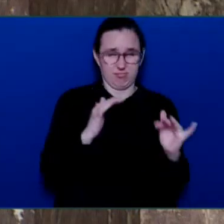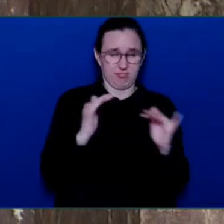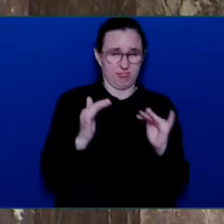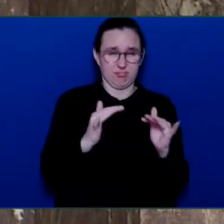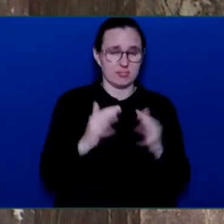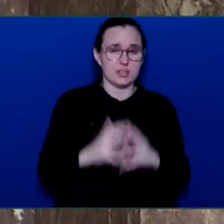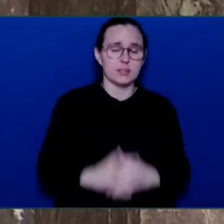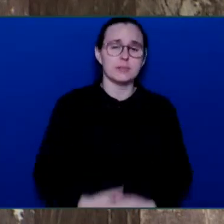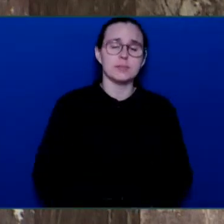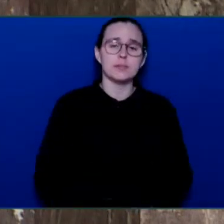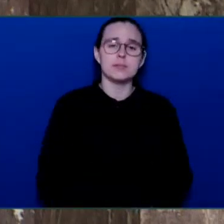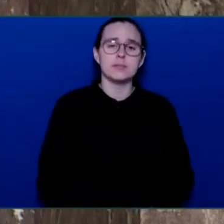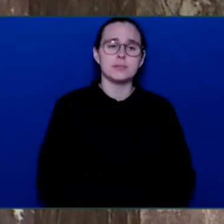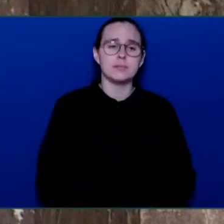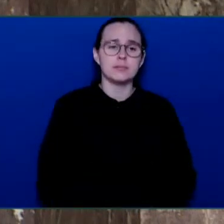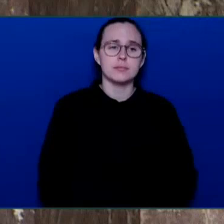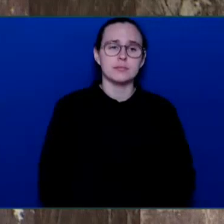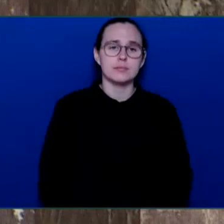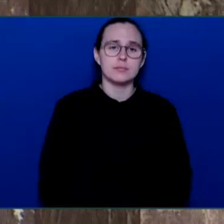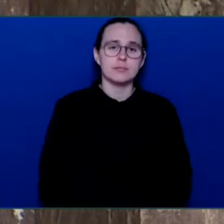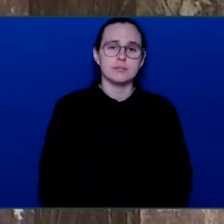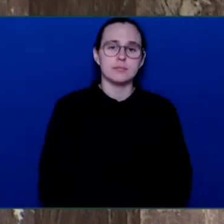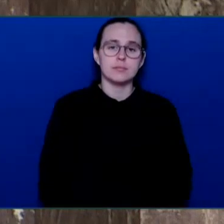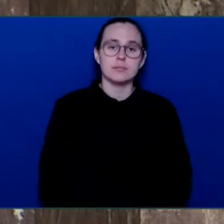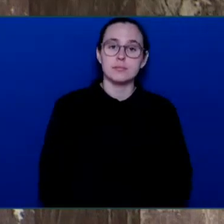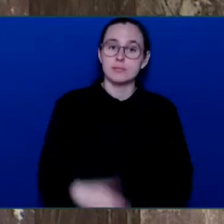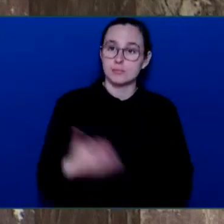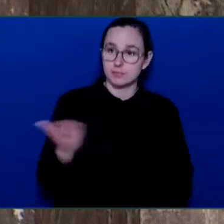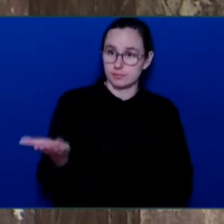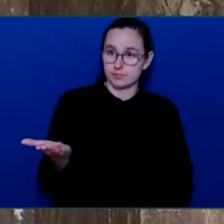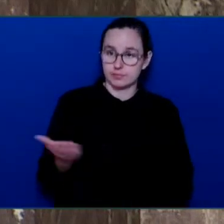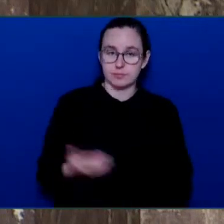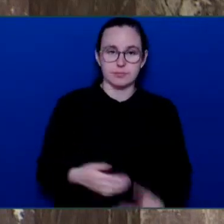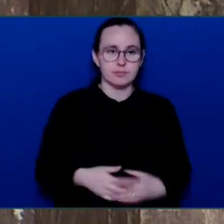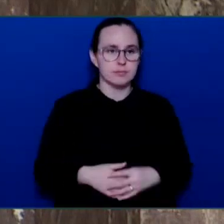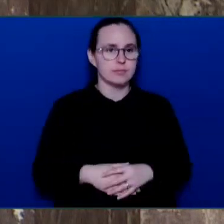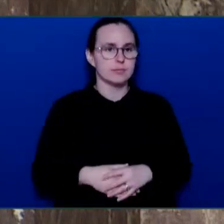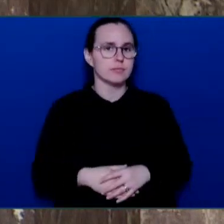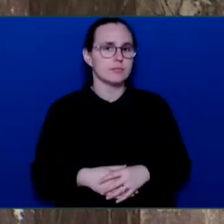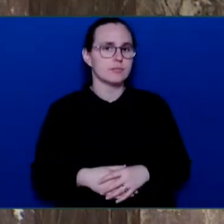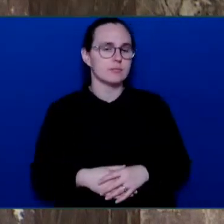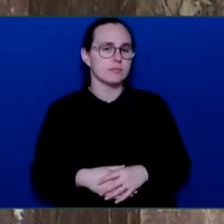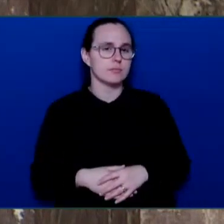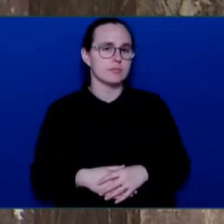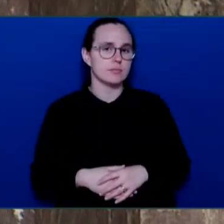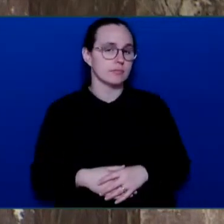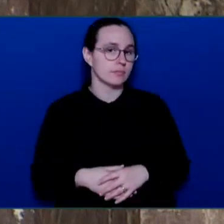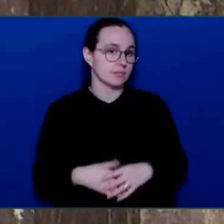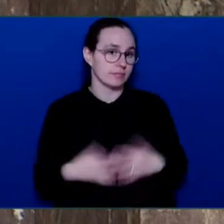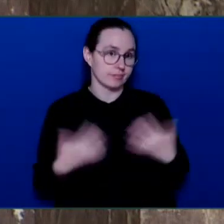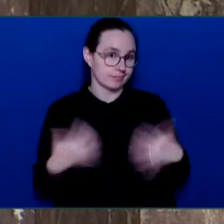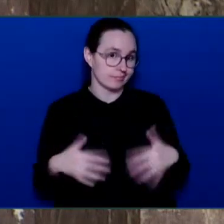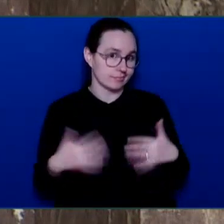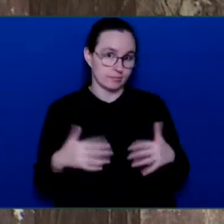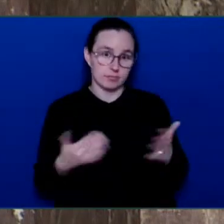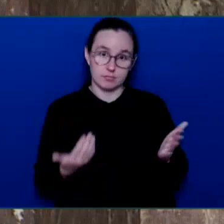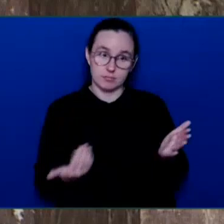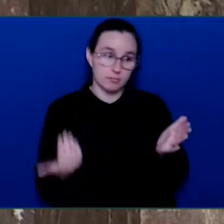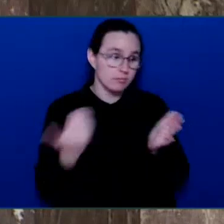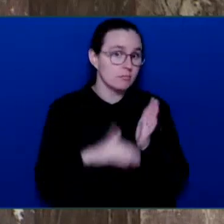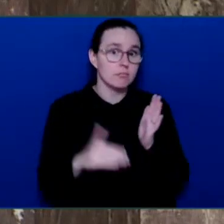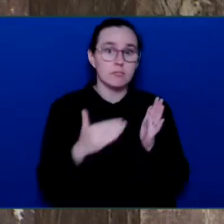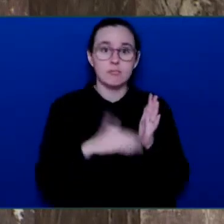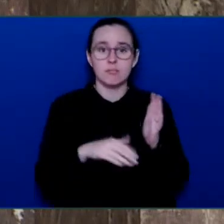Minister. Honourable Speaker, we have seen so many flip-flops. It's unbelievable. First, they support the Surrey